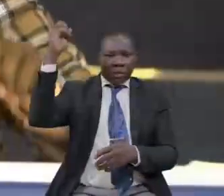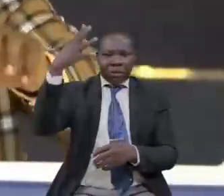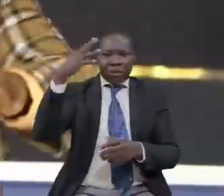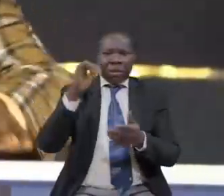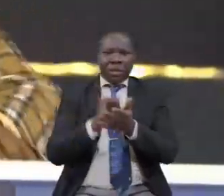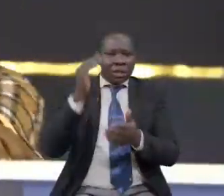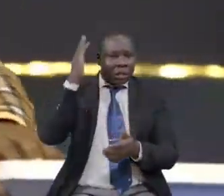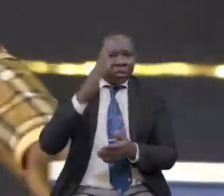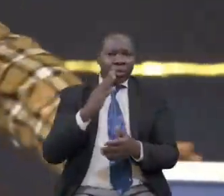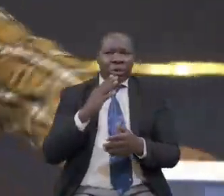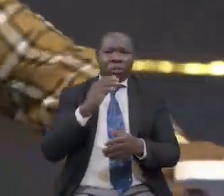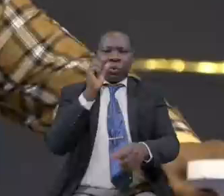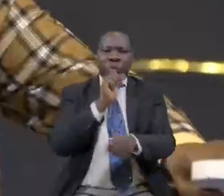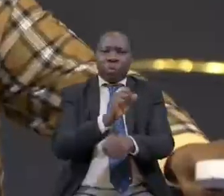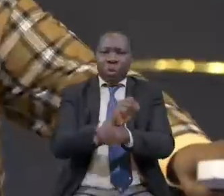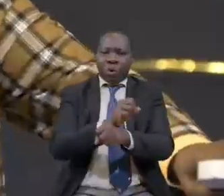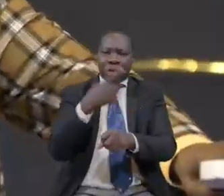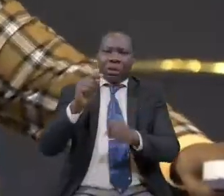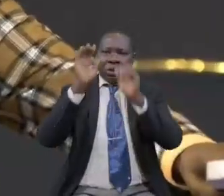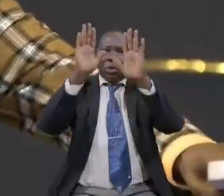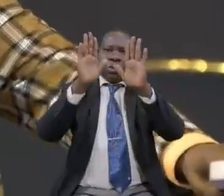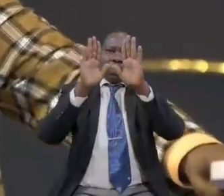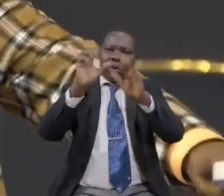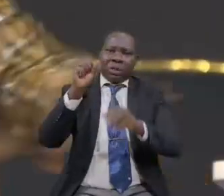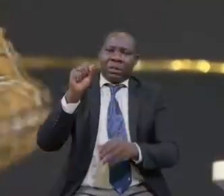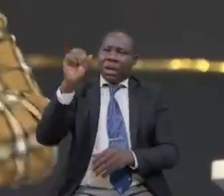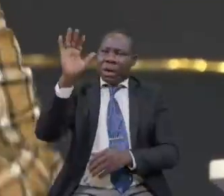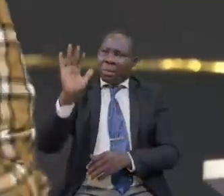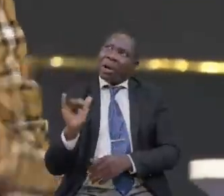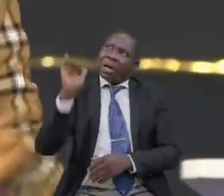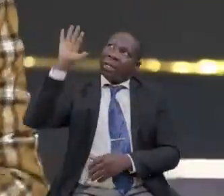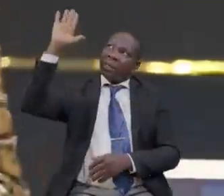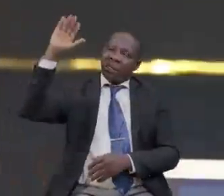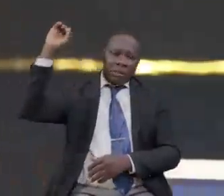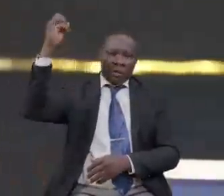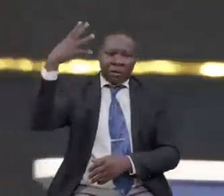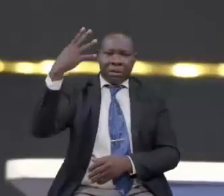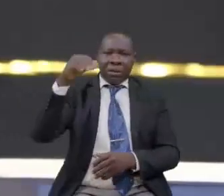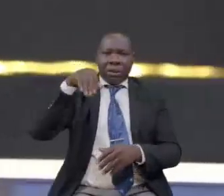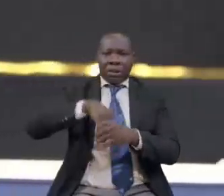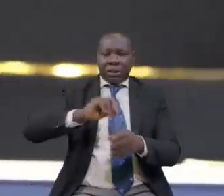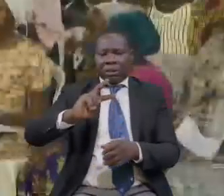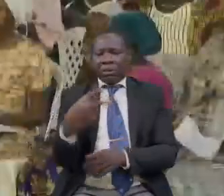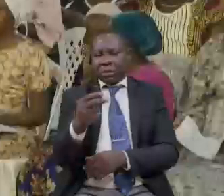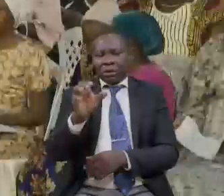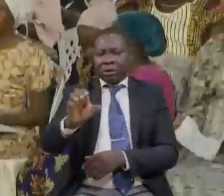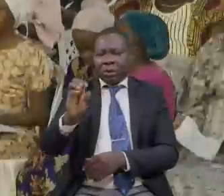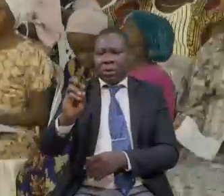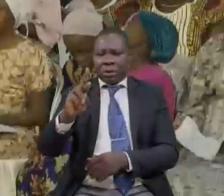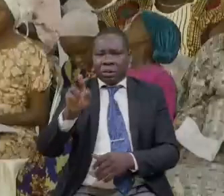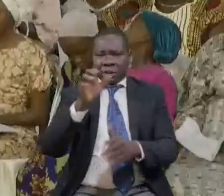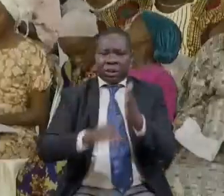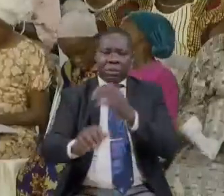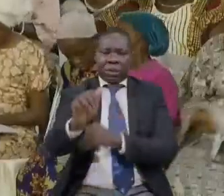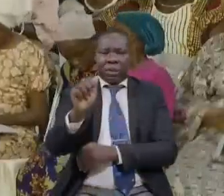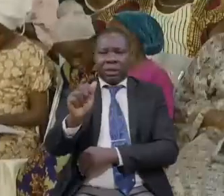that will work the wonder by his grace. Look at 2 Corinthians chapter 9. And I'm